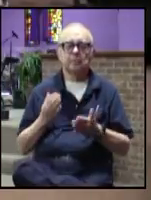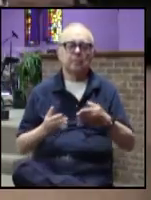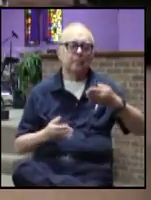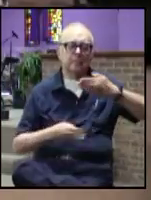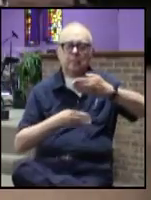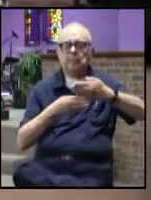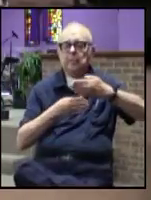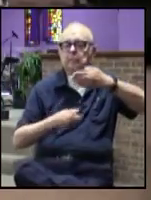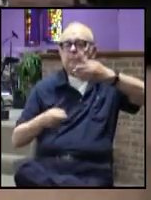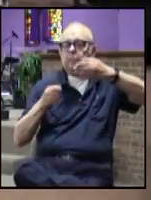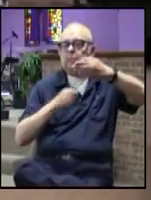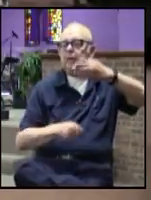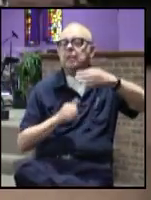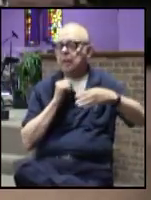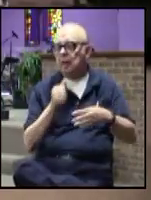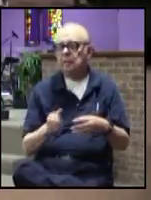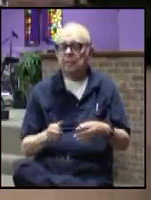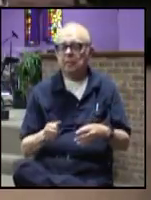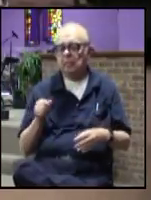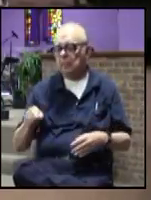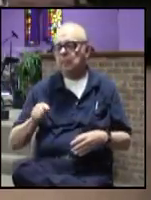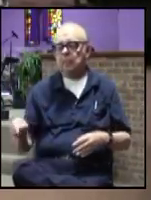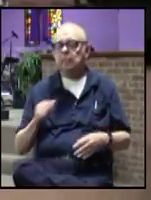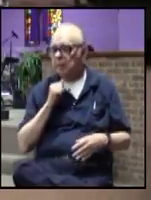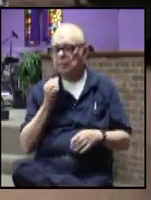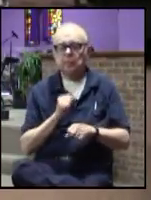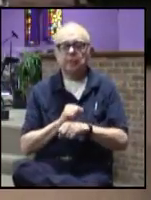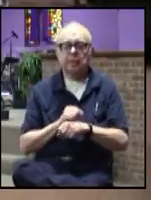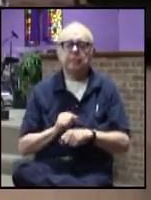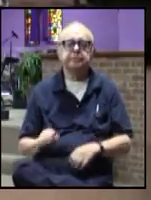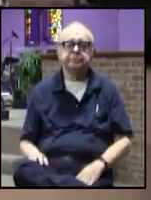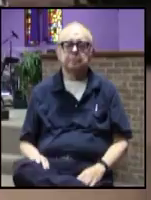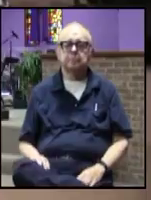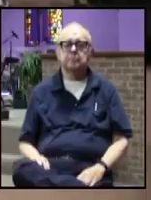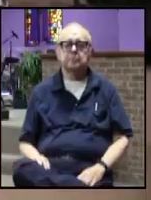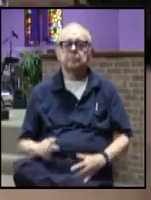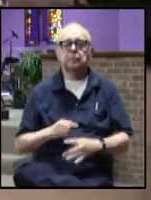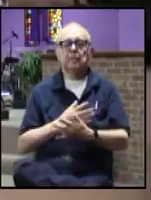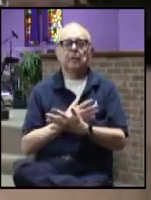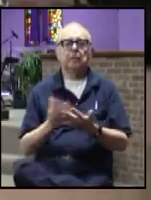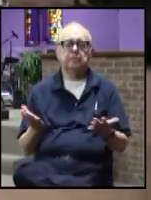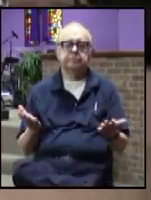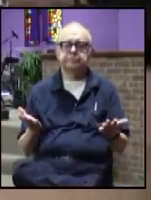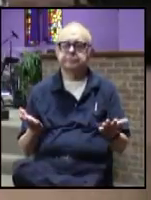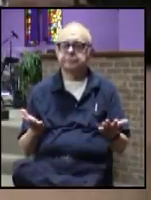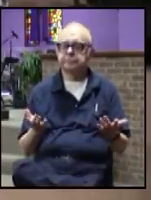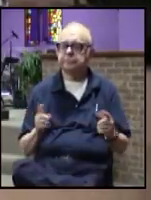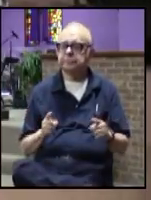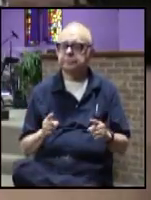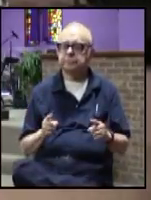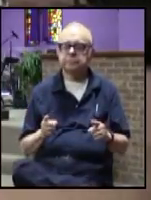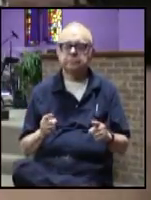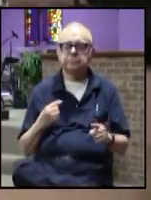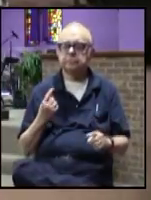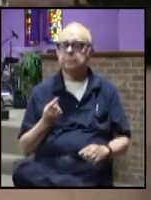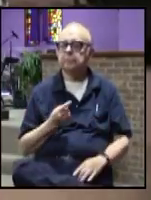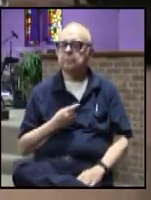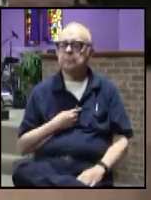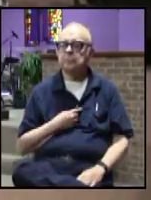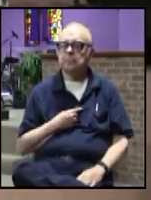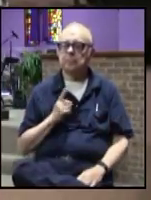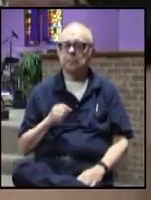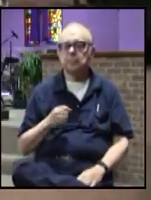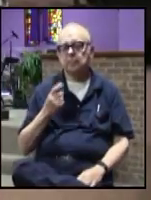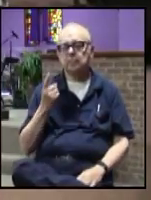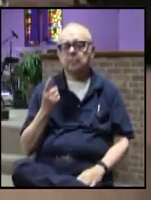be that the window wouldn't roll down, or the button was here, or the button was there, or certain things that were going on. And